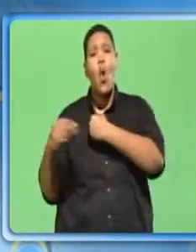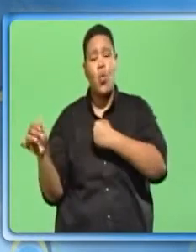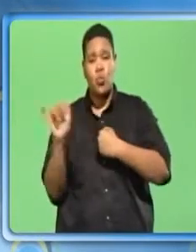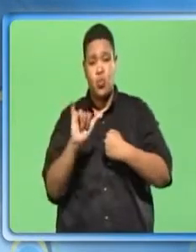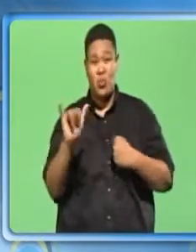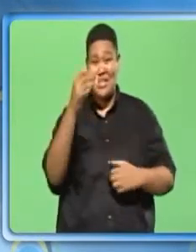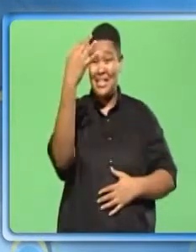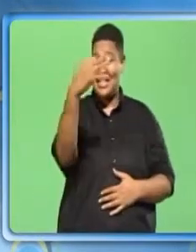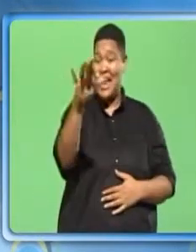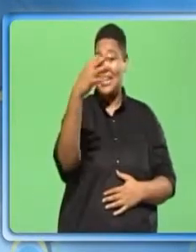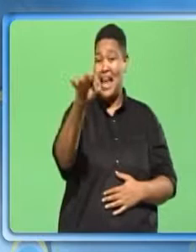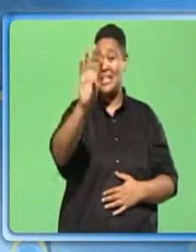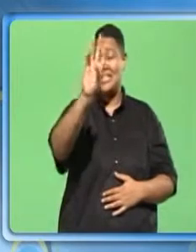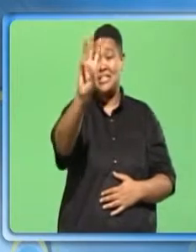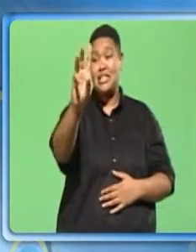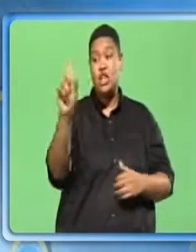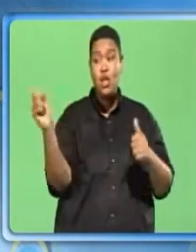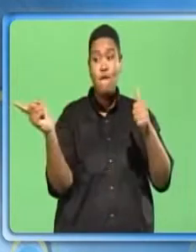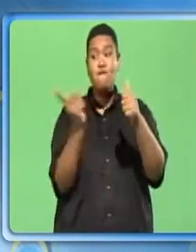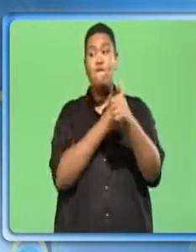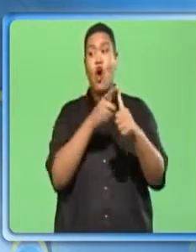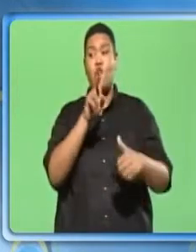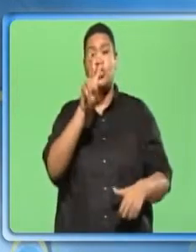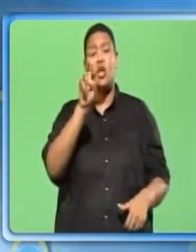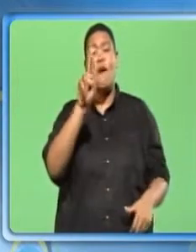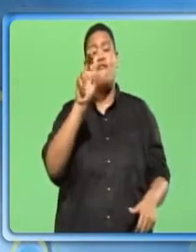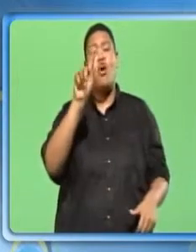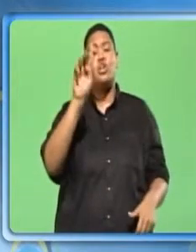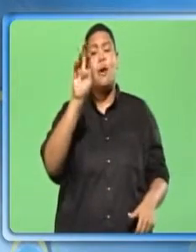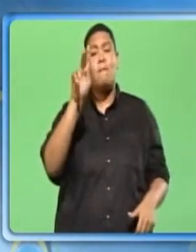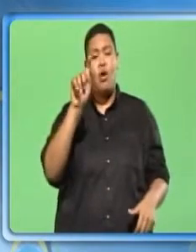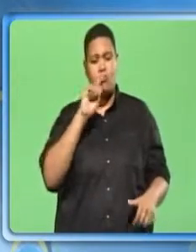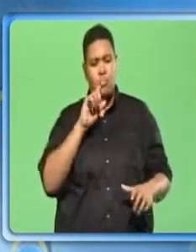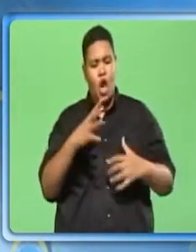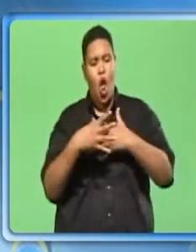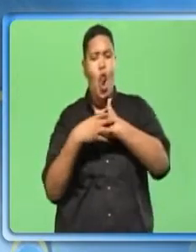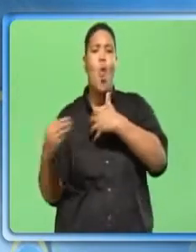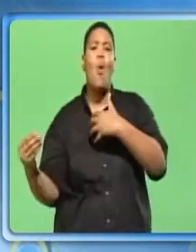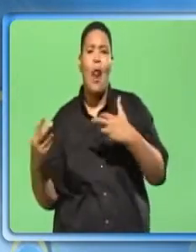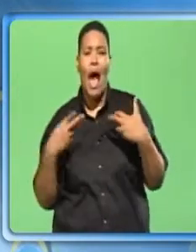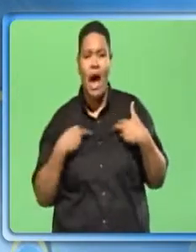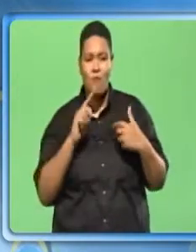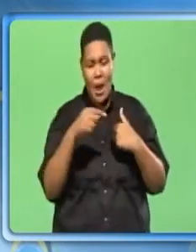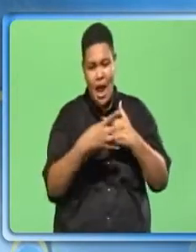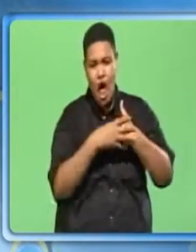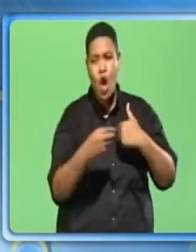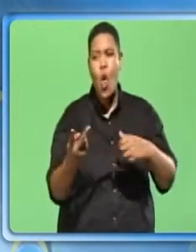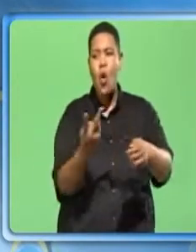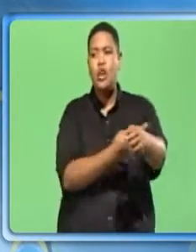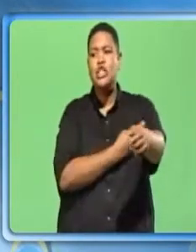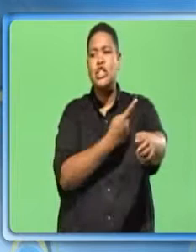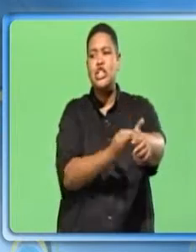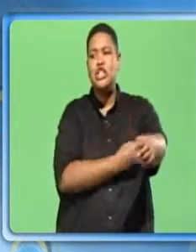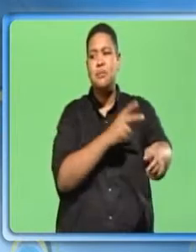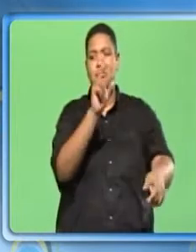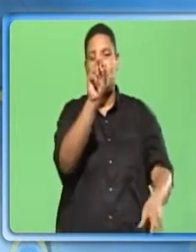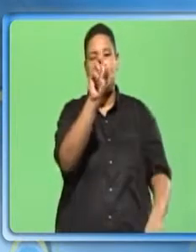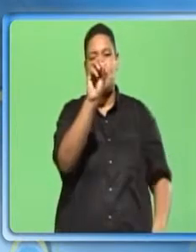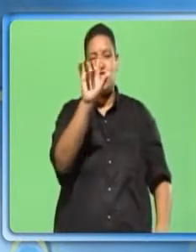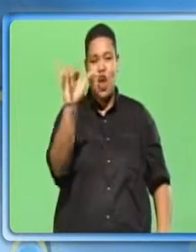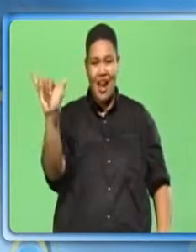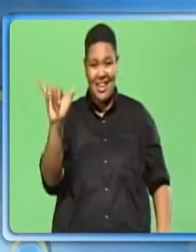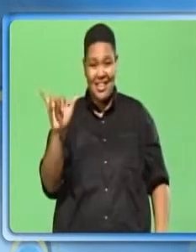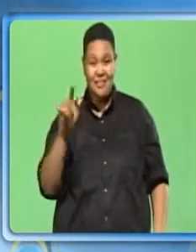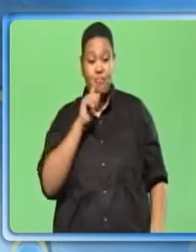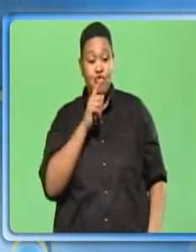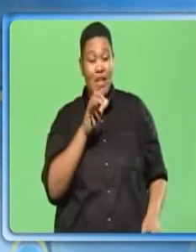In 1996, the first vertebrate was cloned. This was when they cloned the sheep Dolly. A cell was